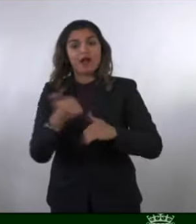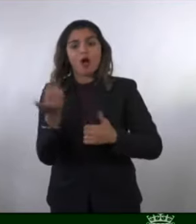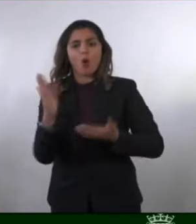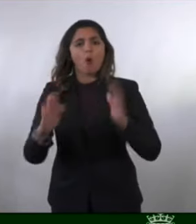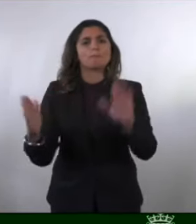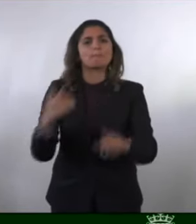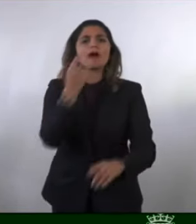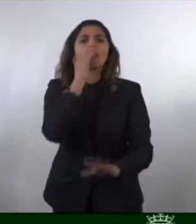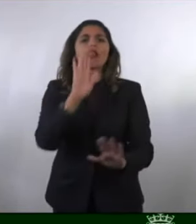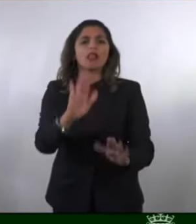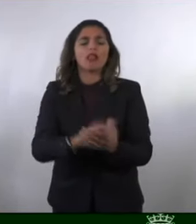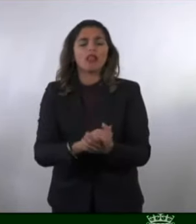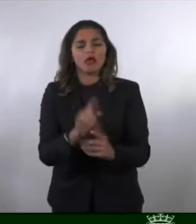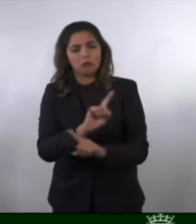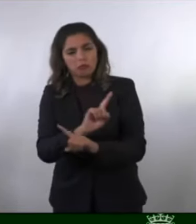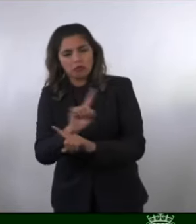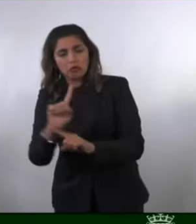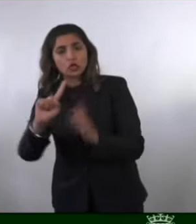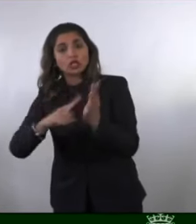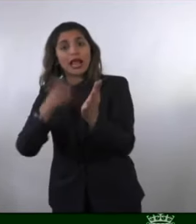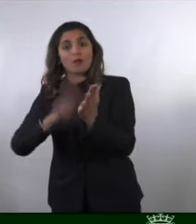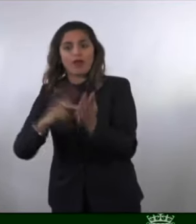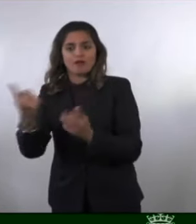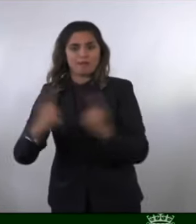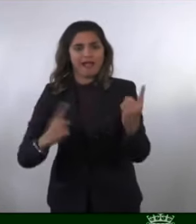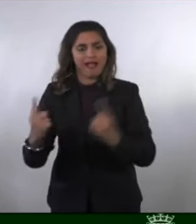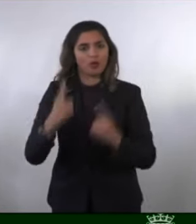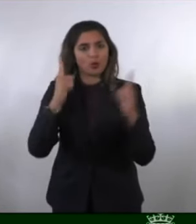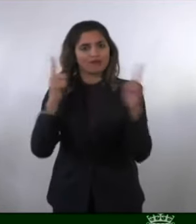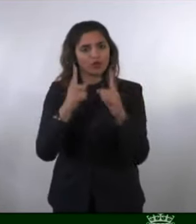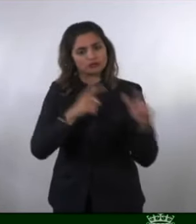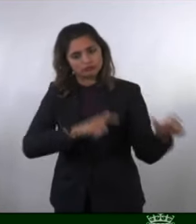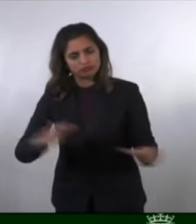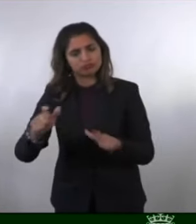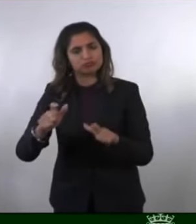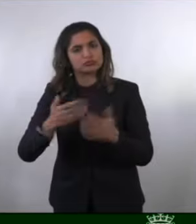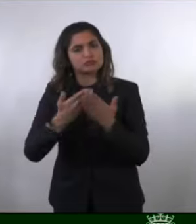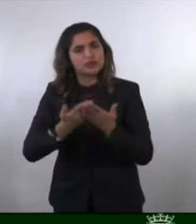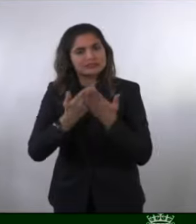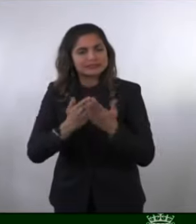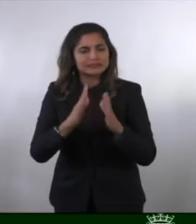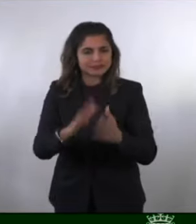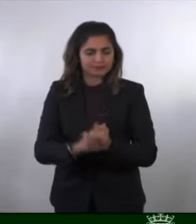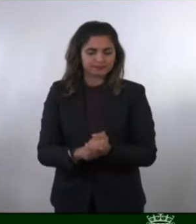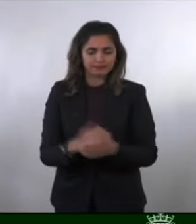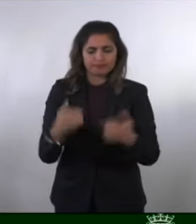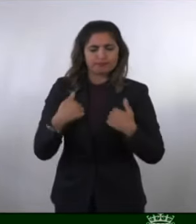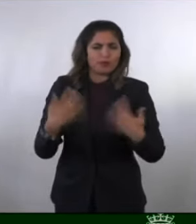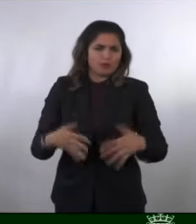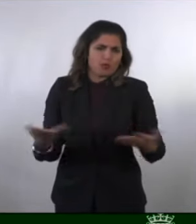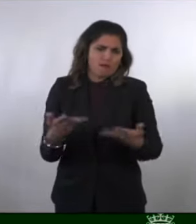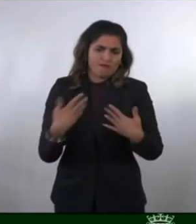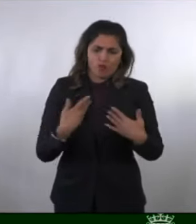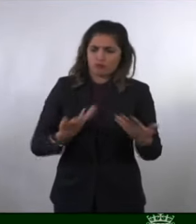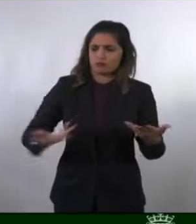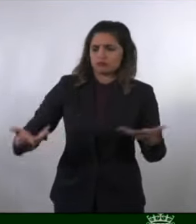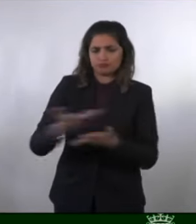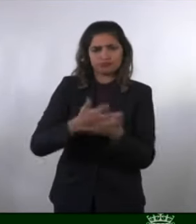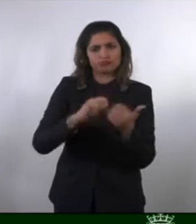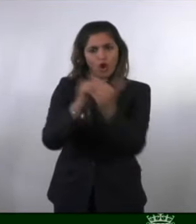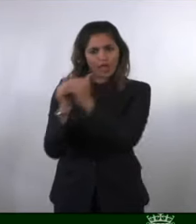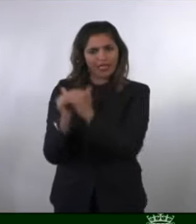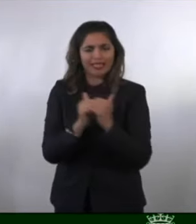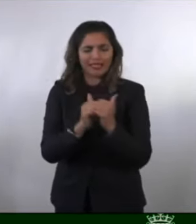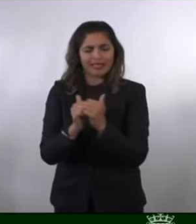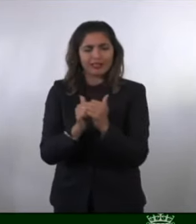It's something that I've discussed with my colleagues across the four nations, not least because so many students go to university in different parts of